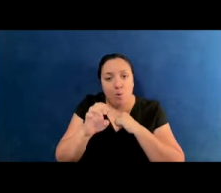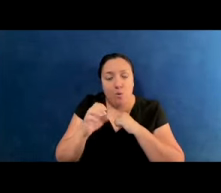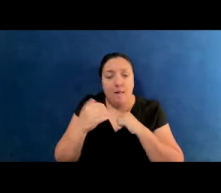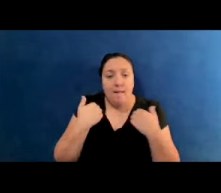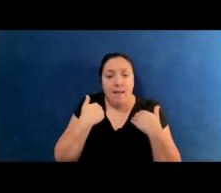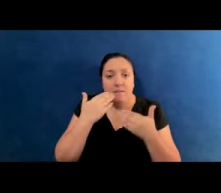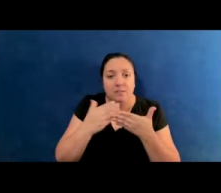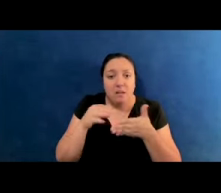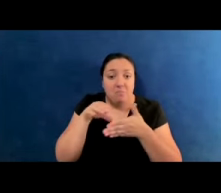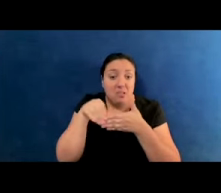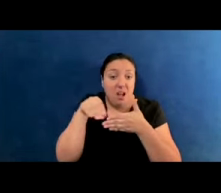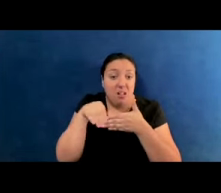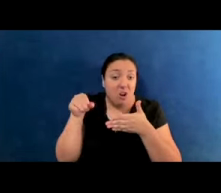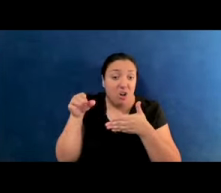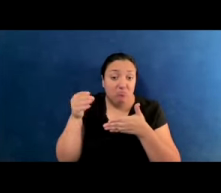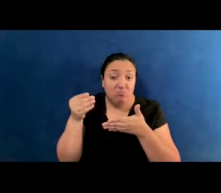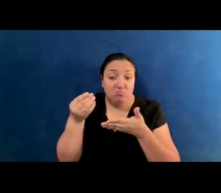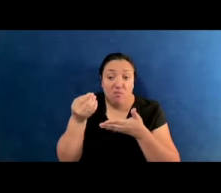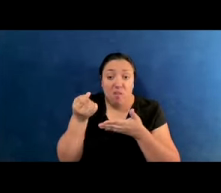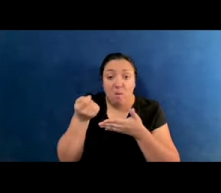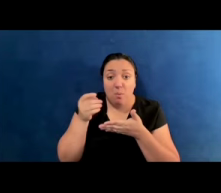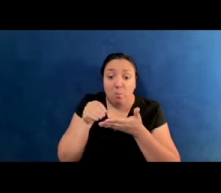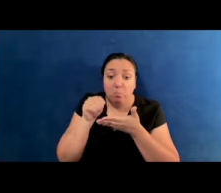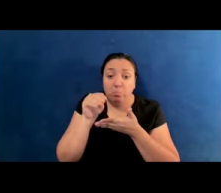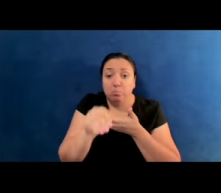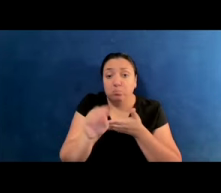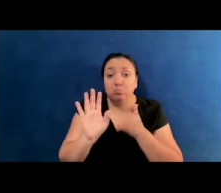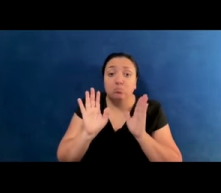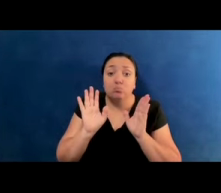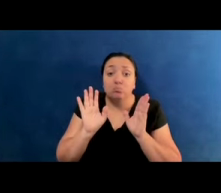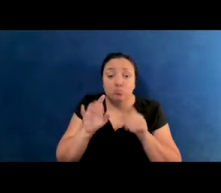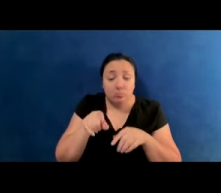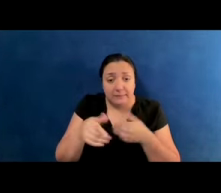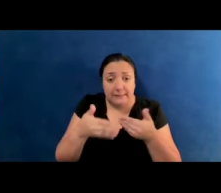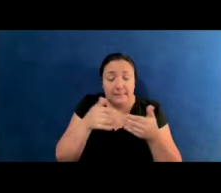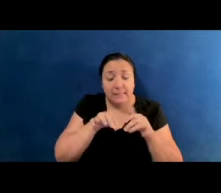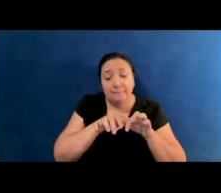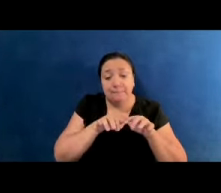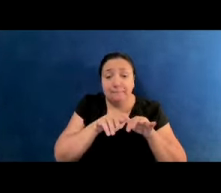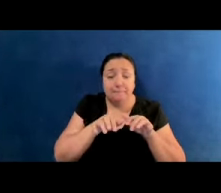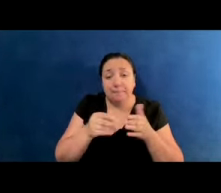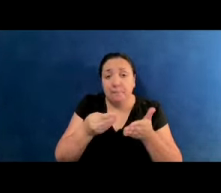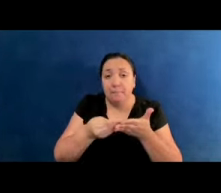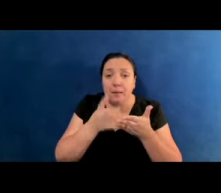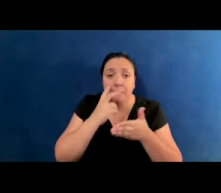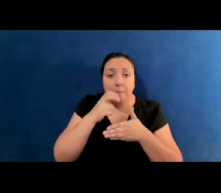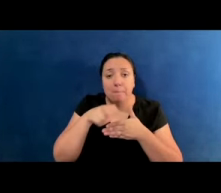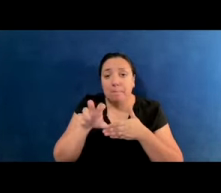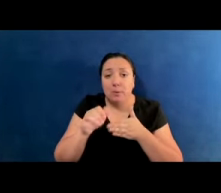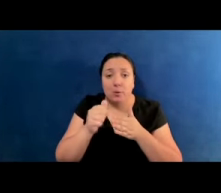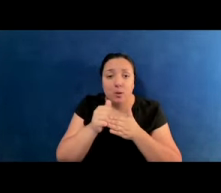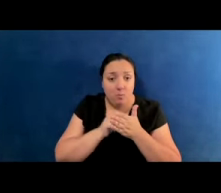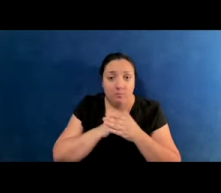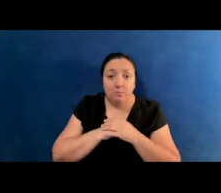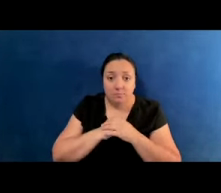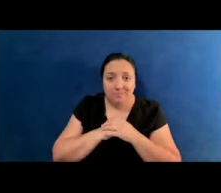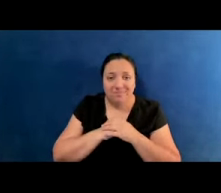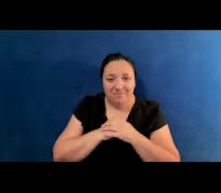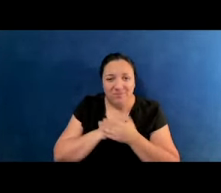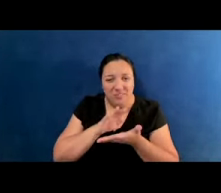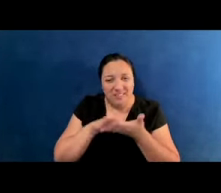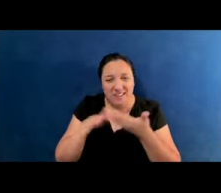some dollar figure attached to it. You can enter it there. It's very easy, and then that money will be put into your ABLE account. So again, we're trying to make